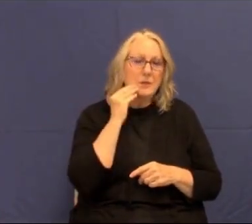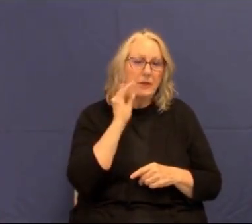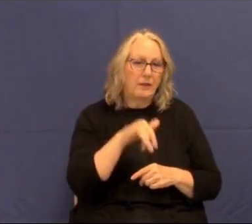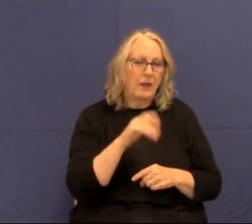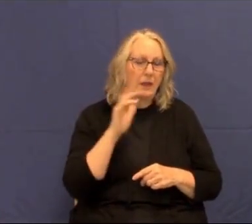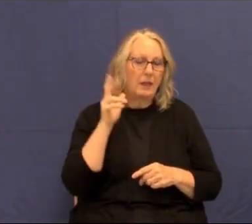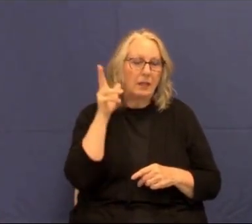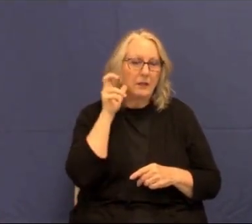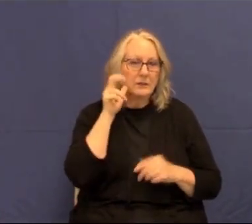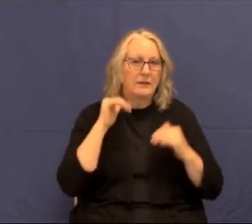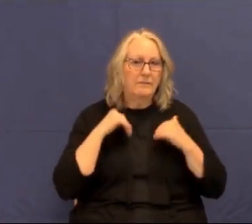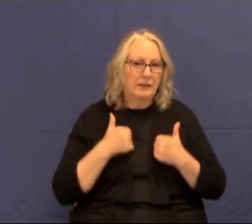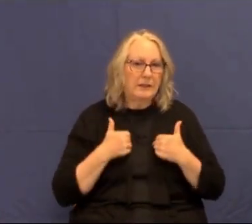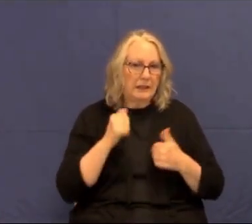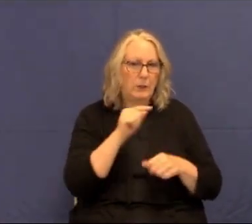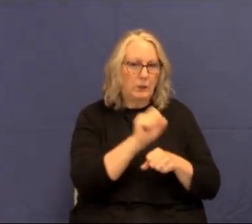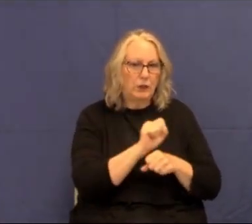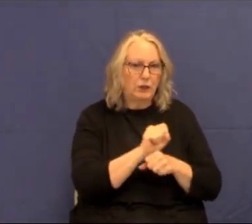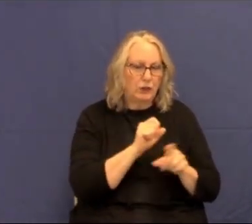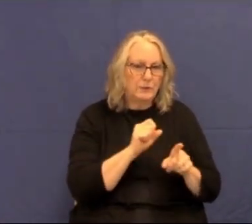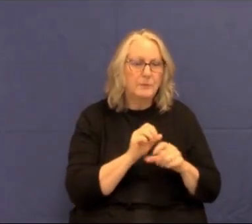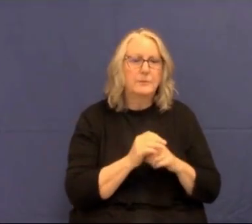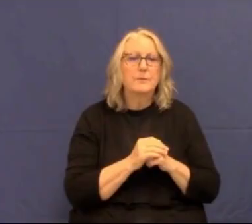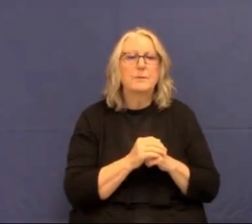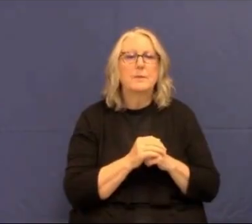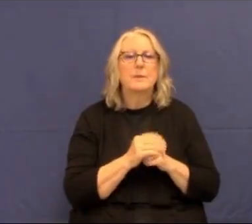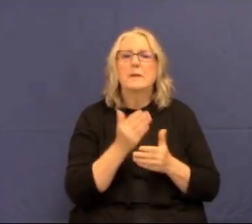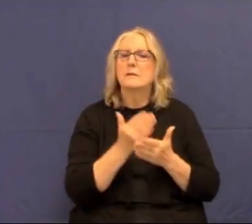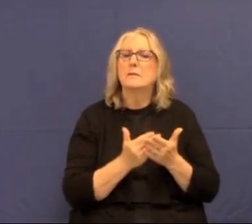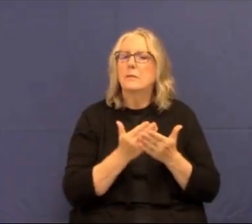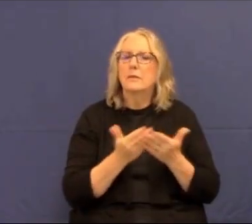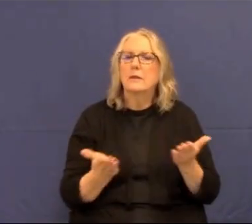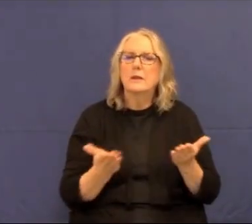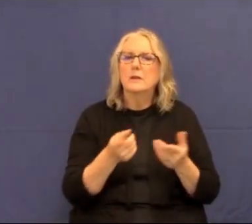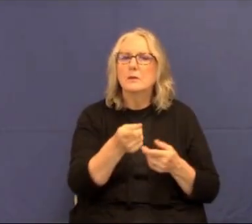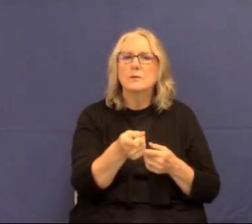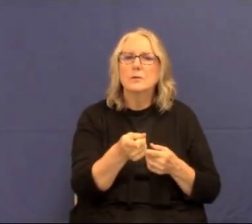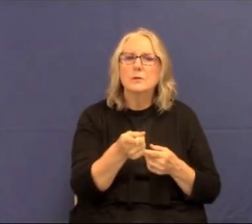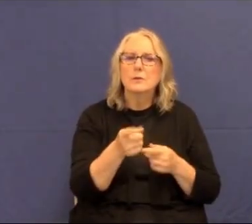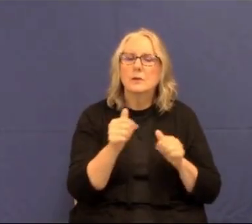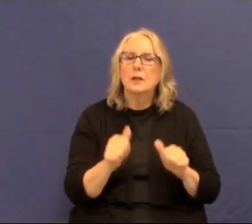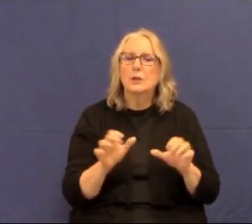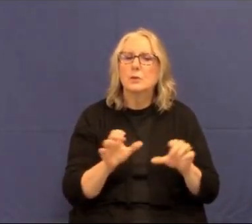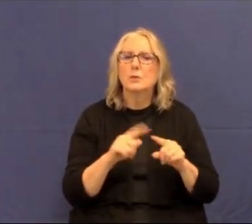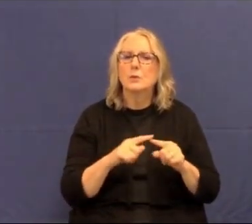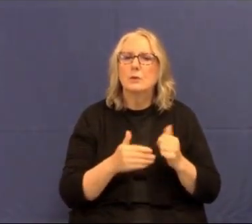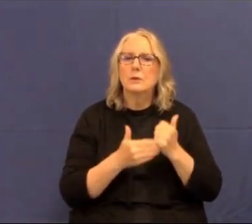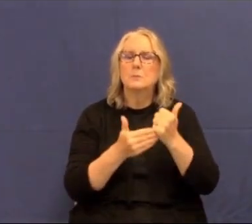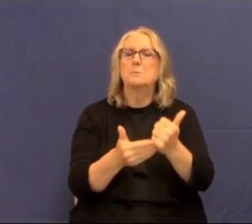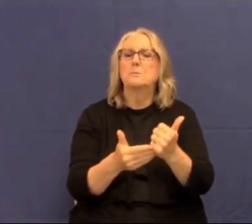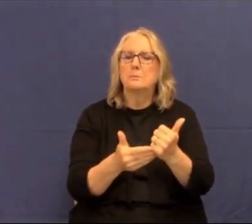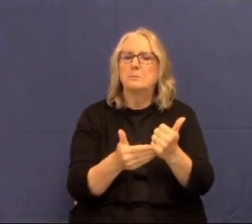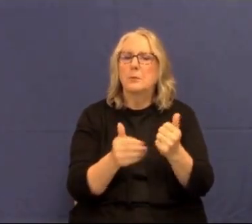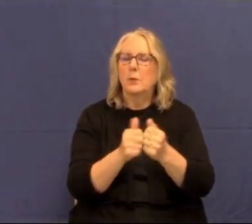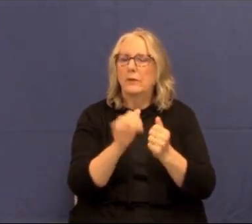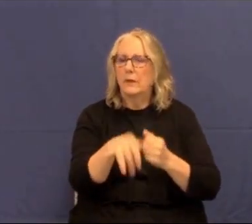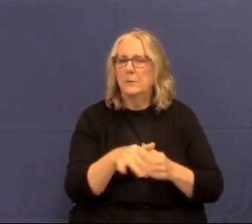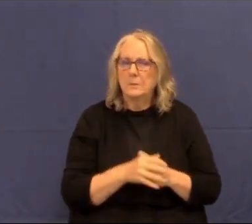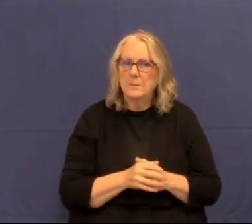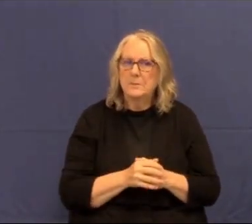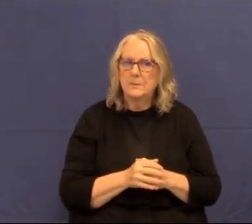you're experiencing listening fatigue at work, what are some things that you can do to help combat that?